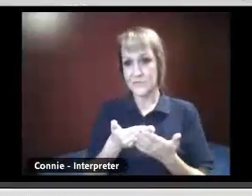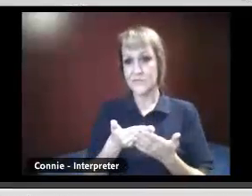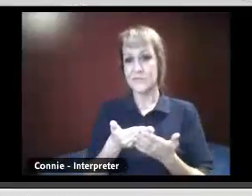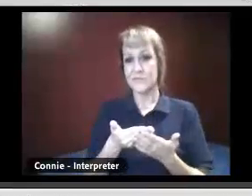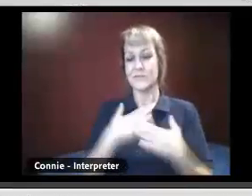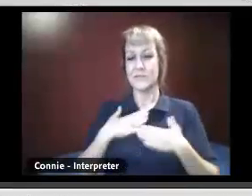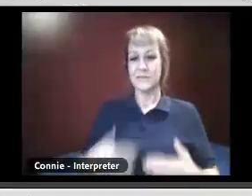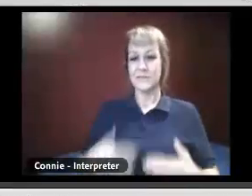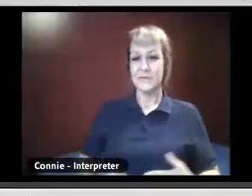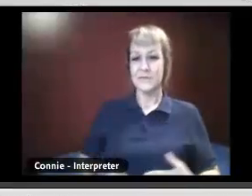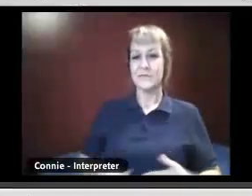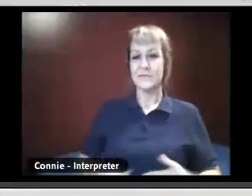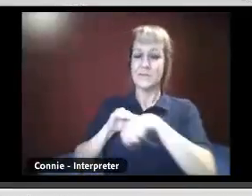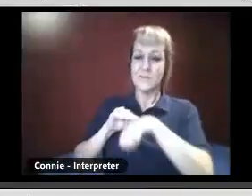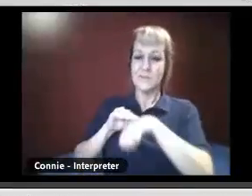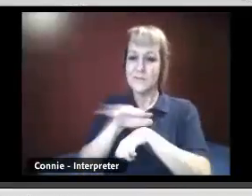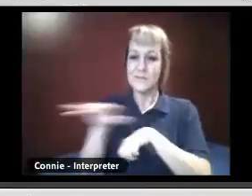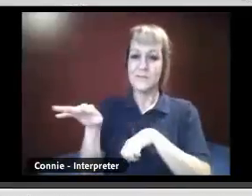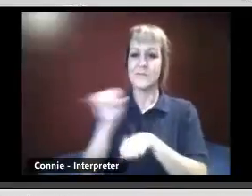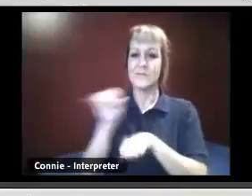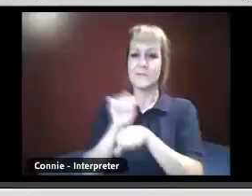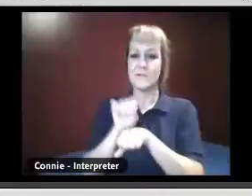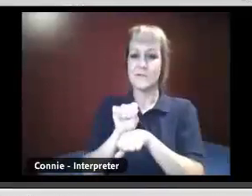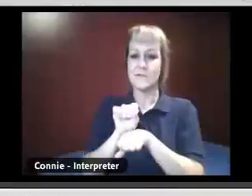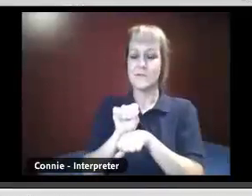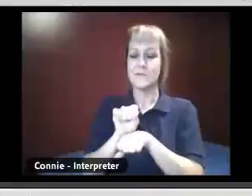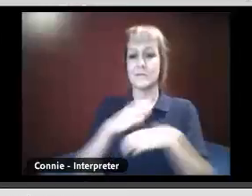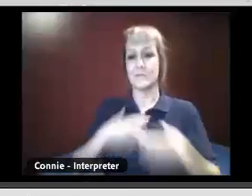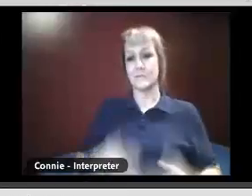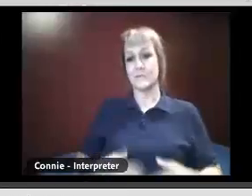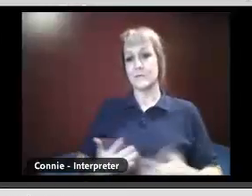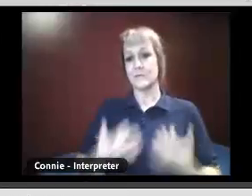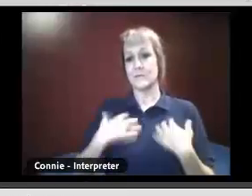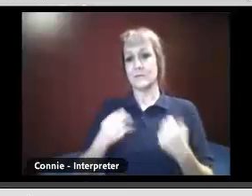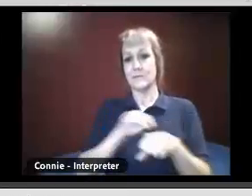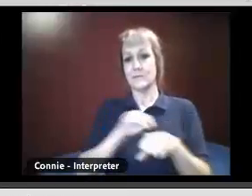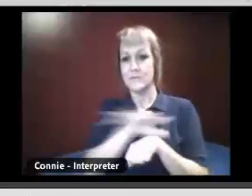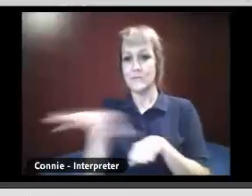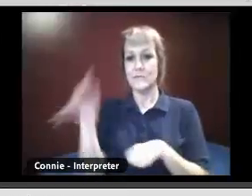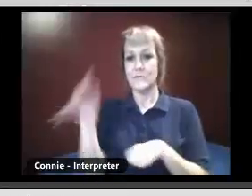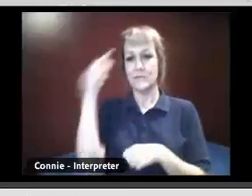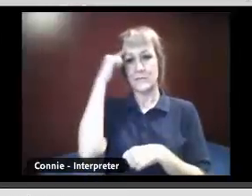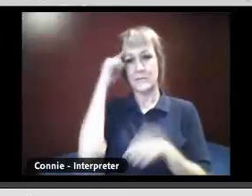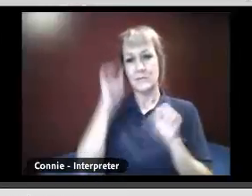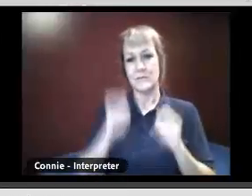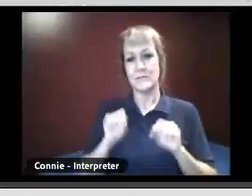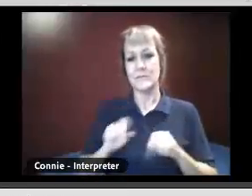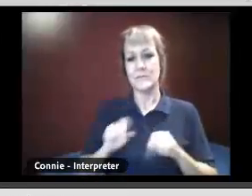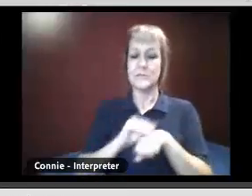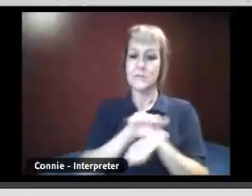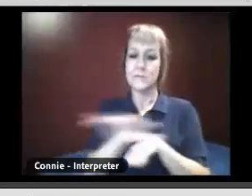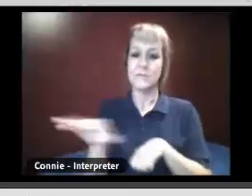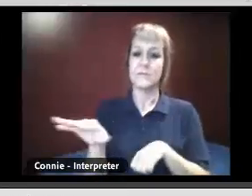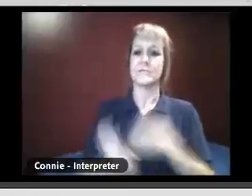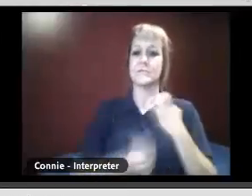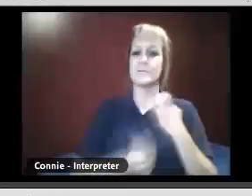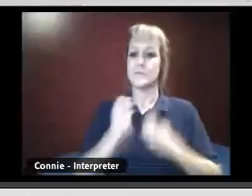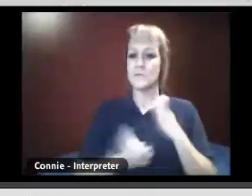physically it affects you, if your physical health affects your mental capacity and it also affects your